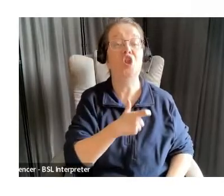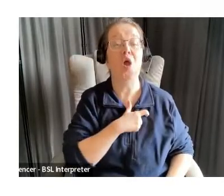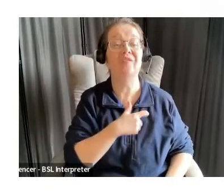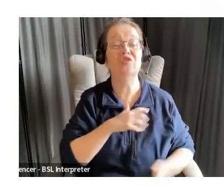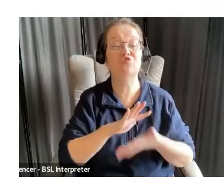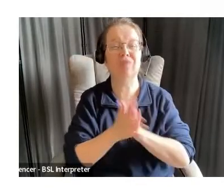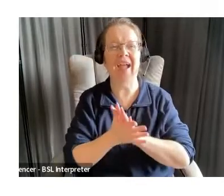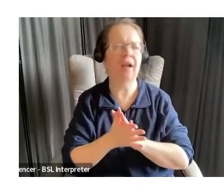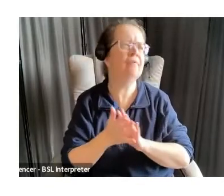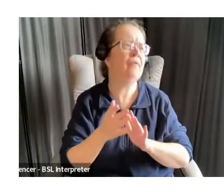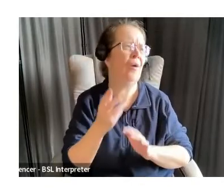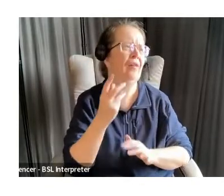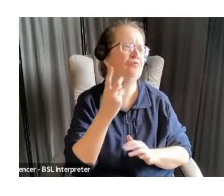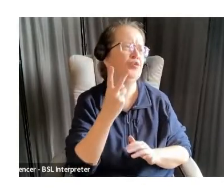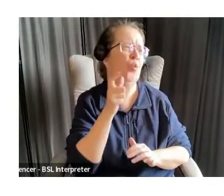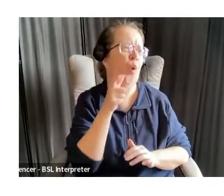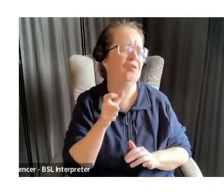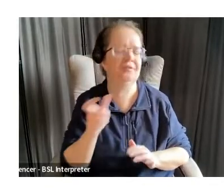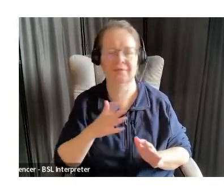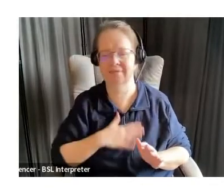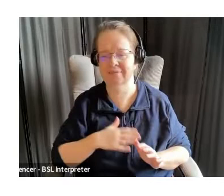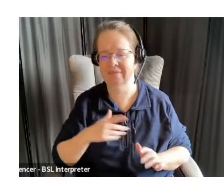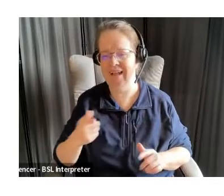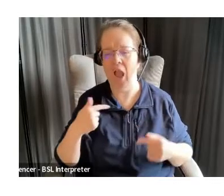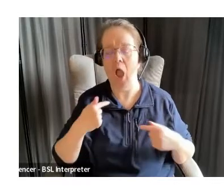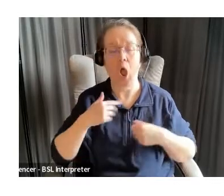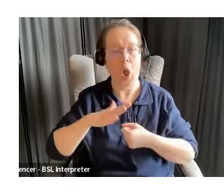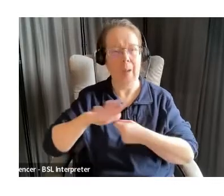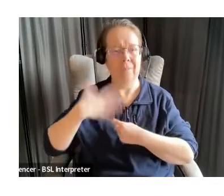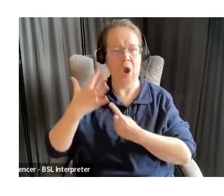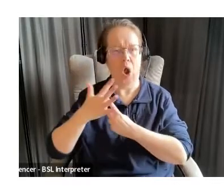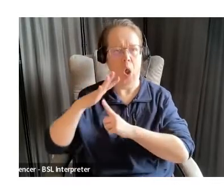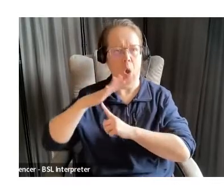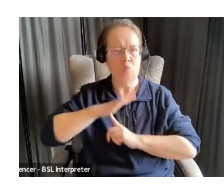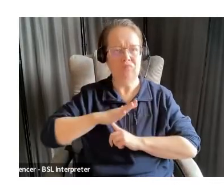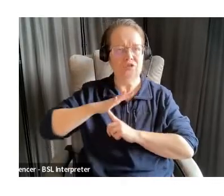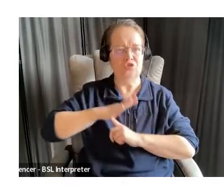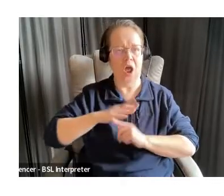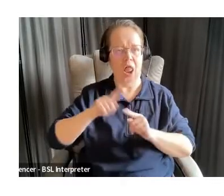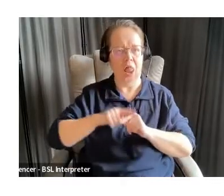words. A pressure cooker. Do you feel like a pressure cooker?